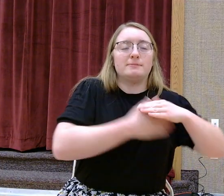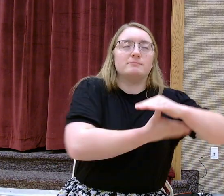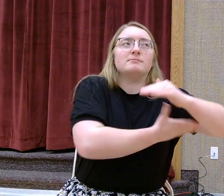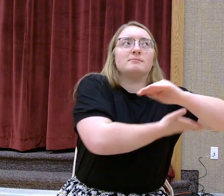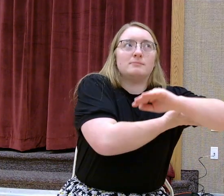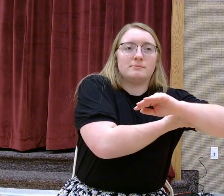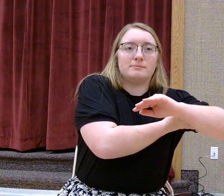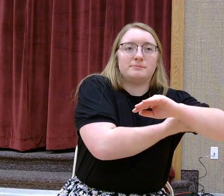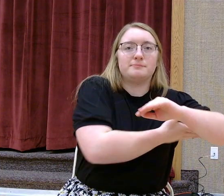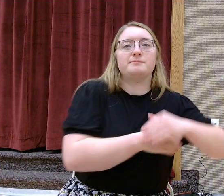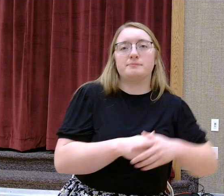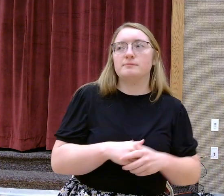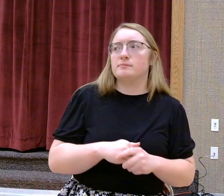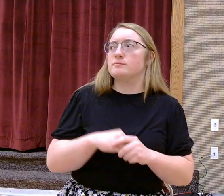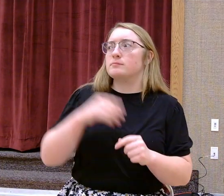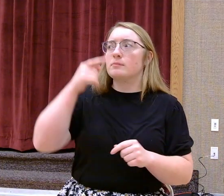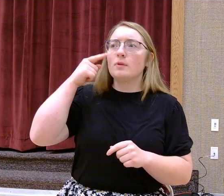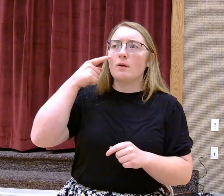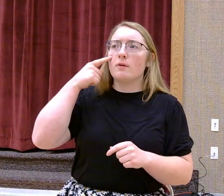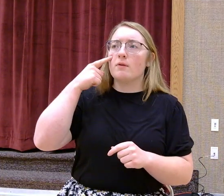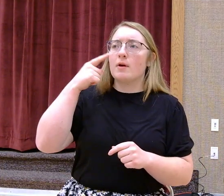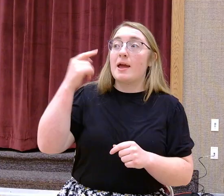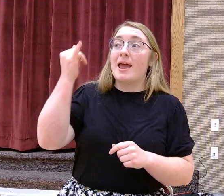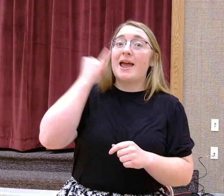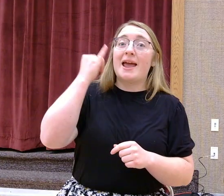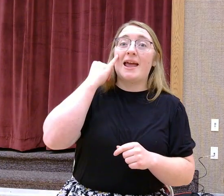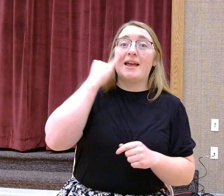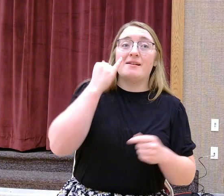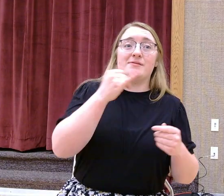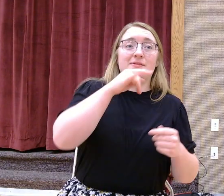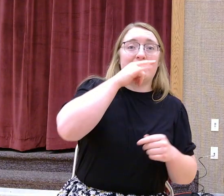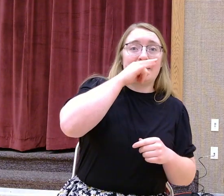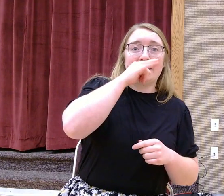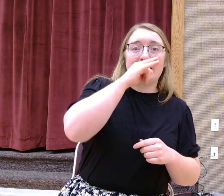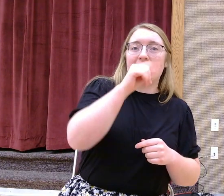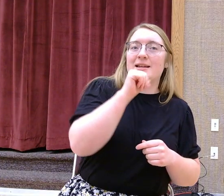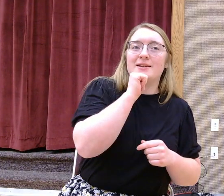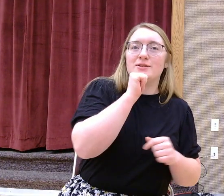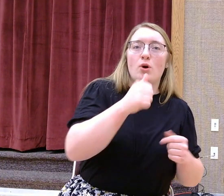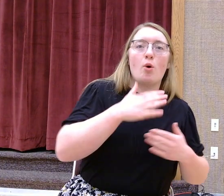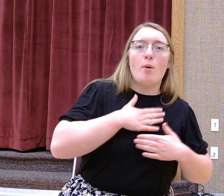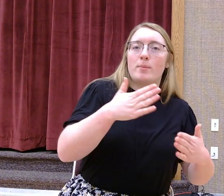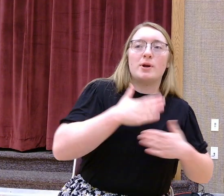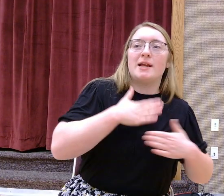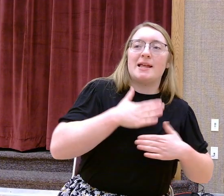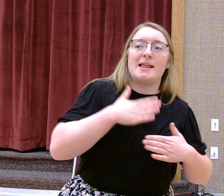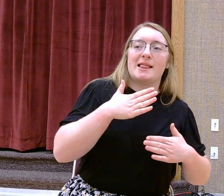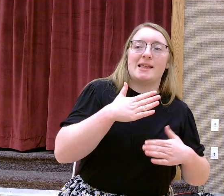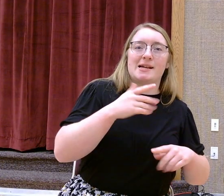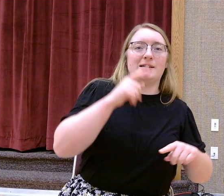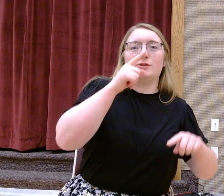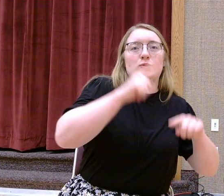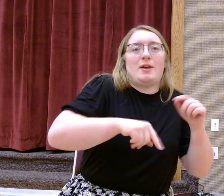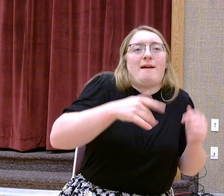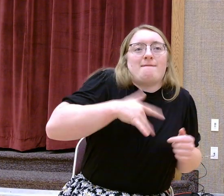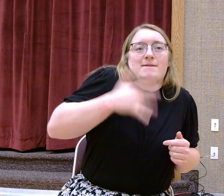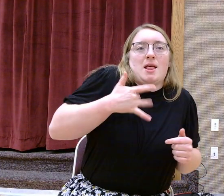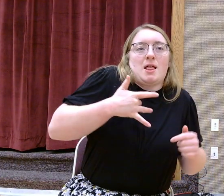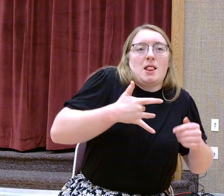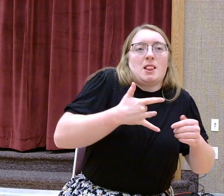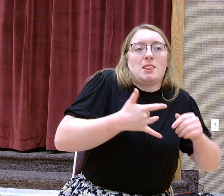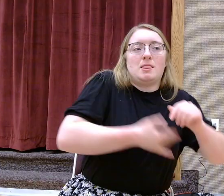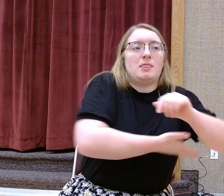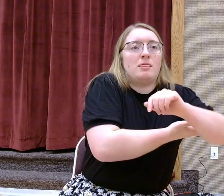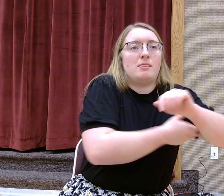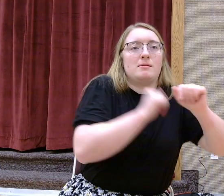get an idea of where it is. If a kid's not breathing and fluid in front of you, most of us can't feel the pulse. You can't feel anything. You can hardly see